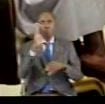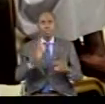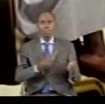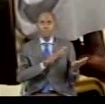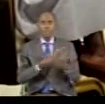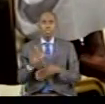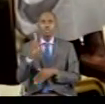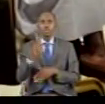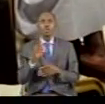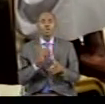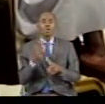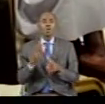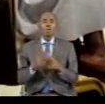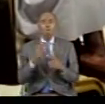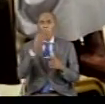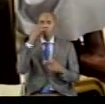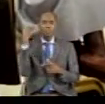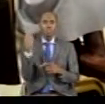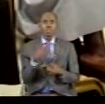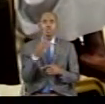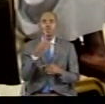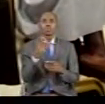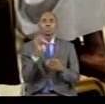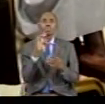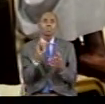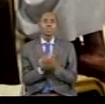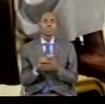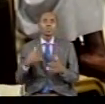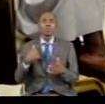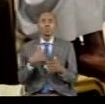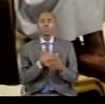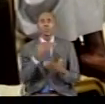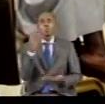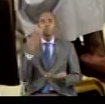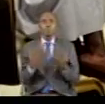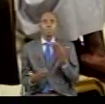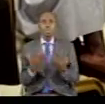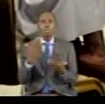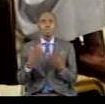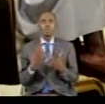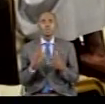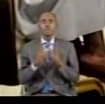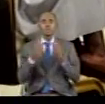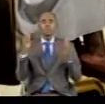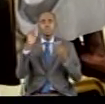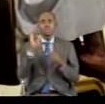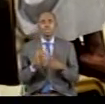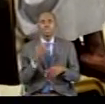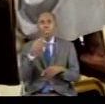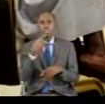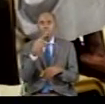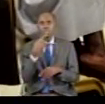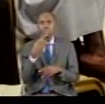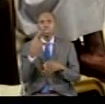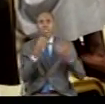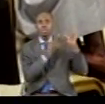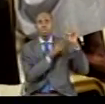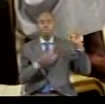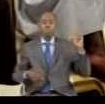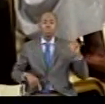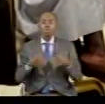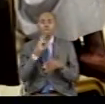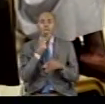forsake thee, so that we may boldly say, the Lord is my